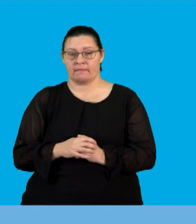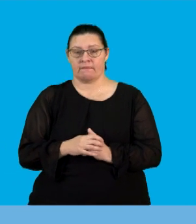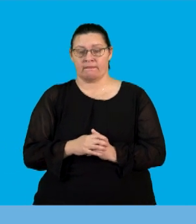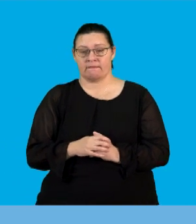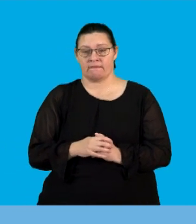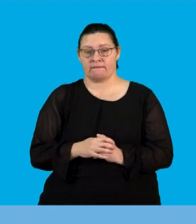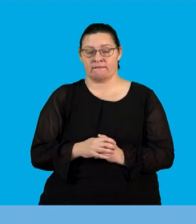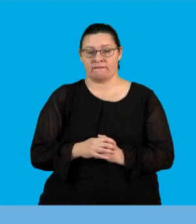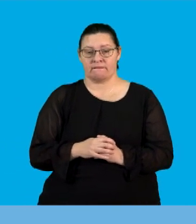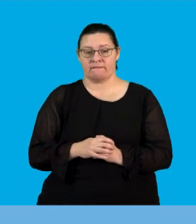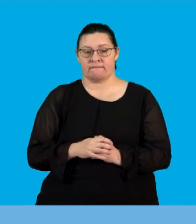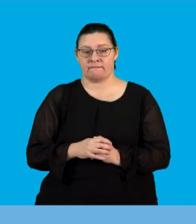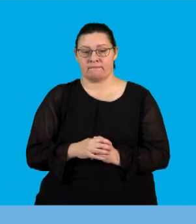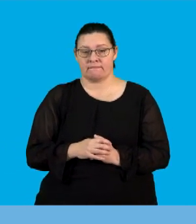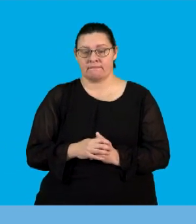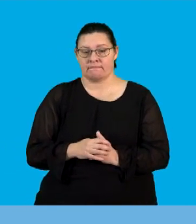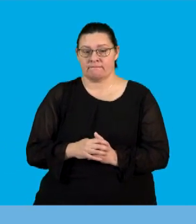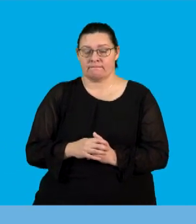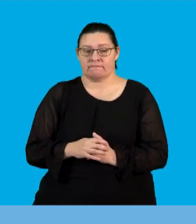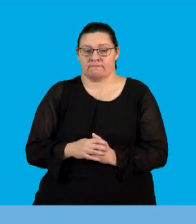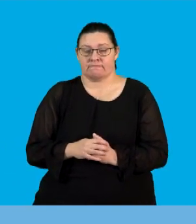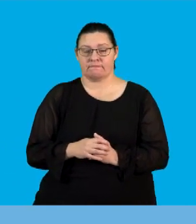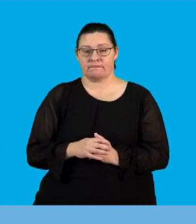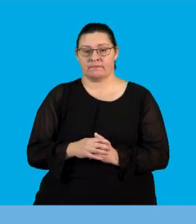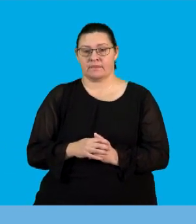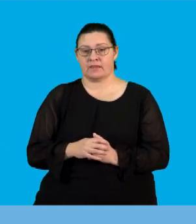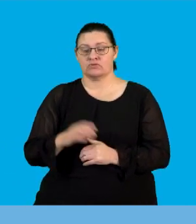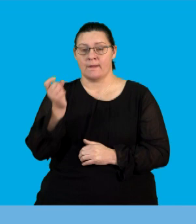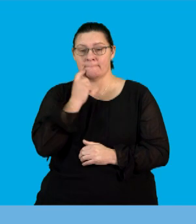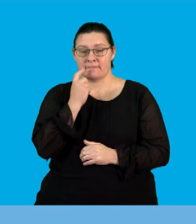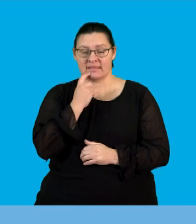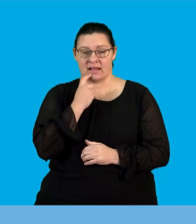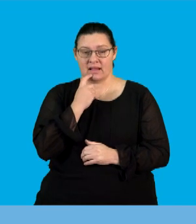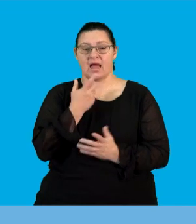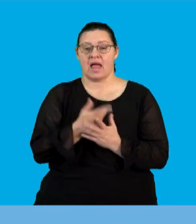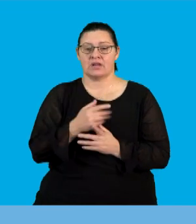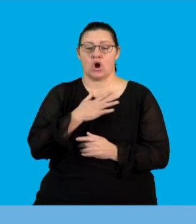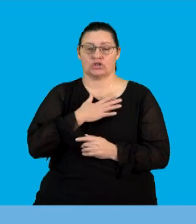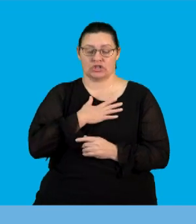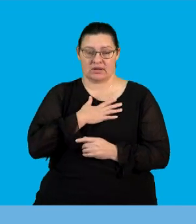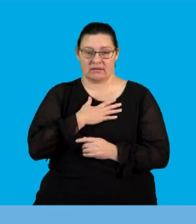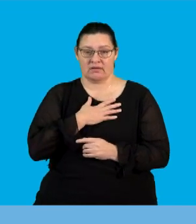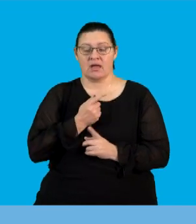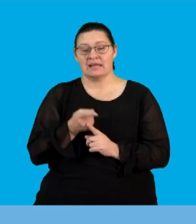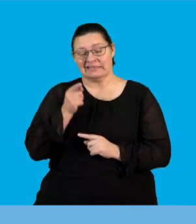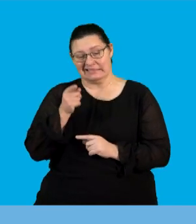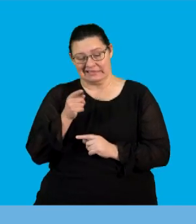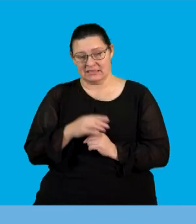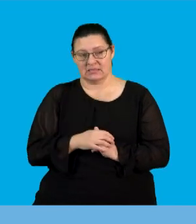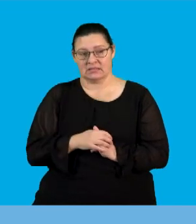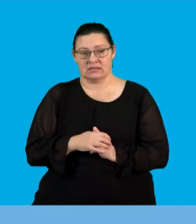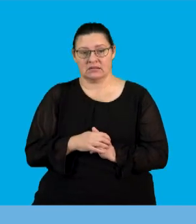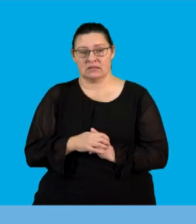metals and the non-metals oxide when they are reacting with oxygen. So we have our metal and our oxygen there as